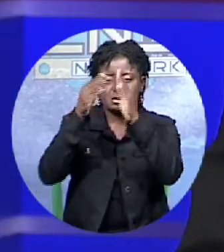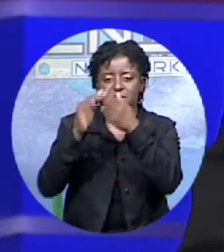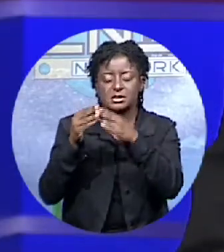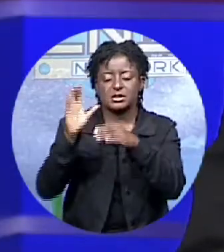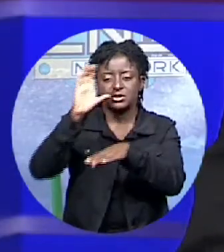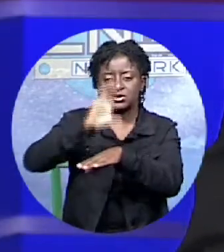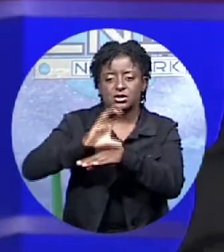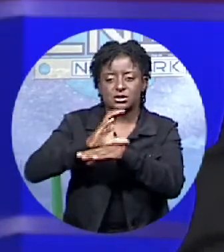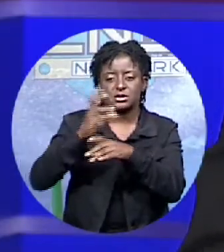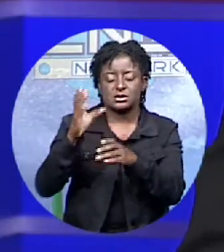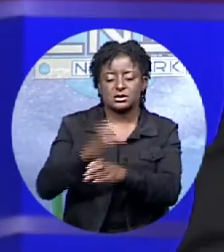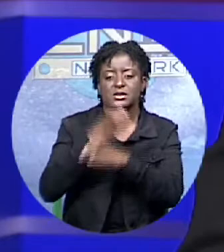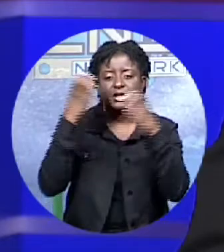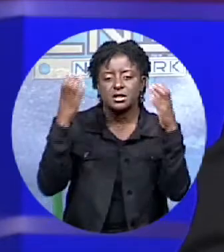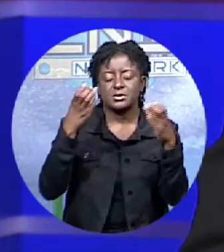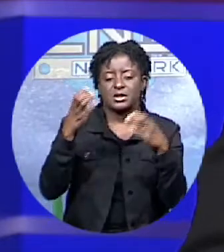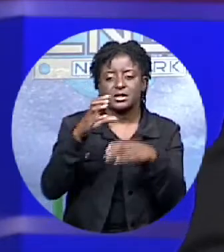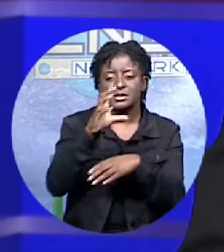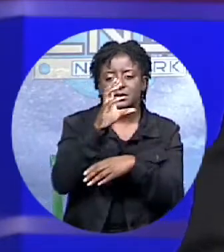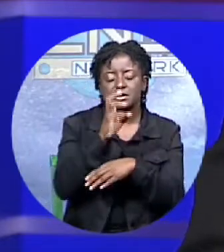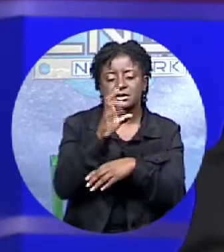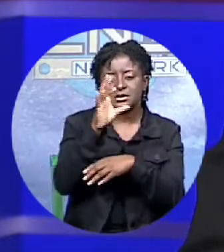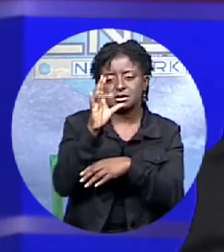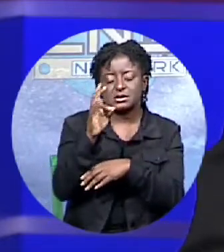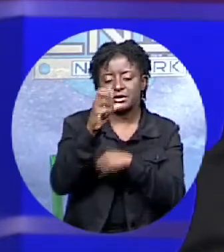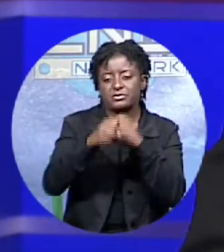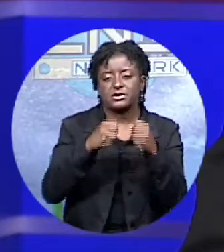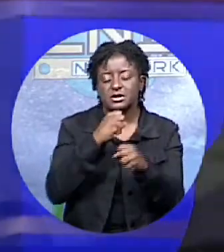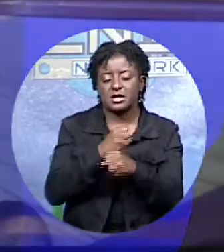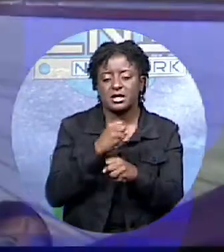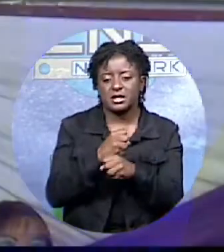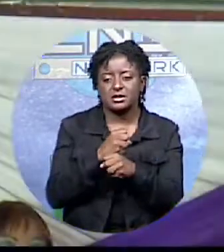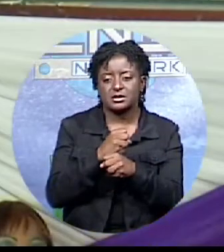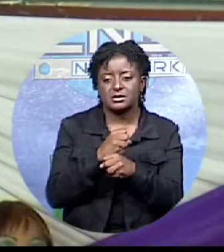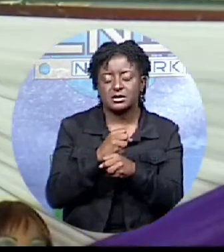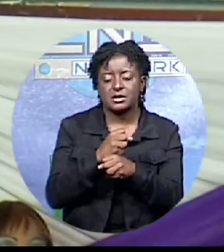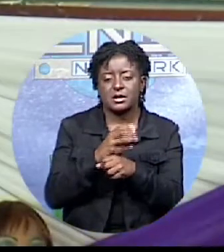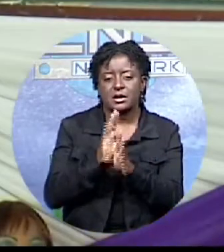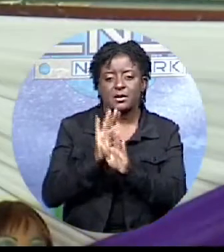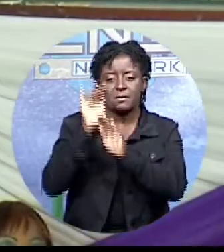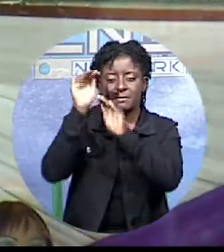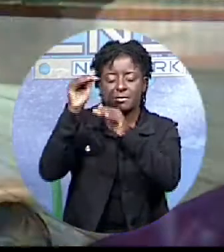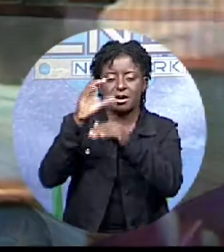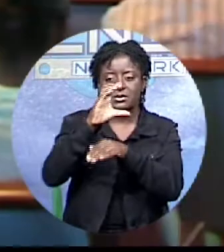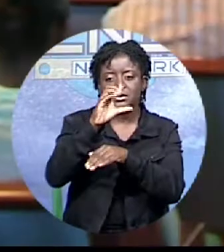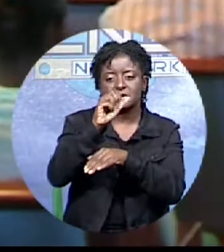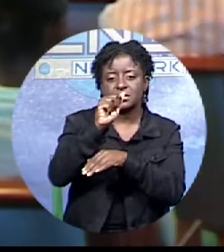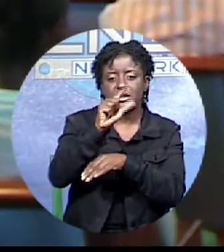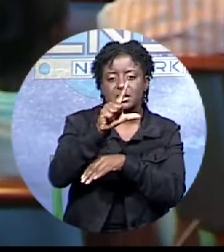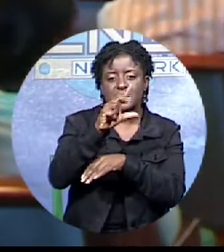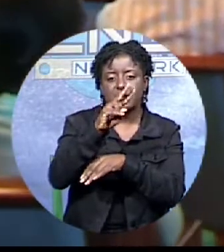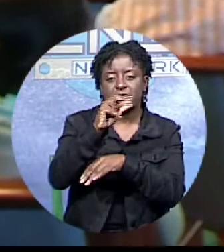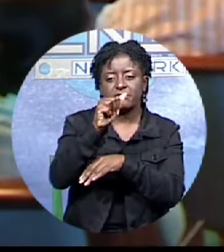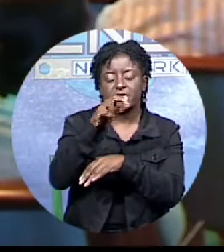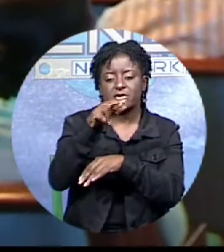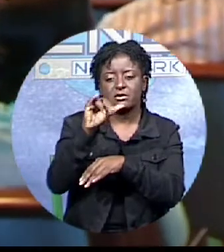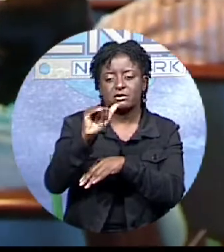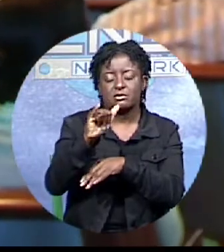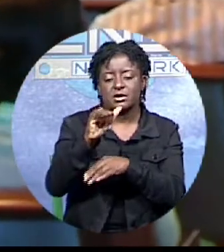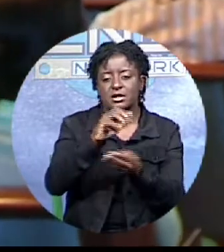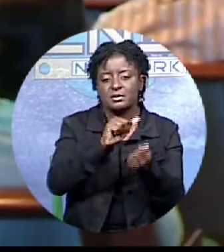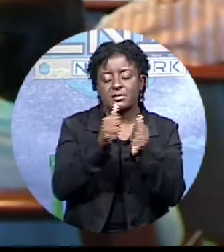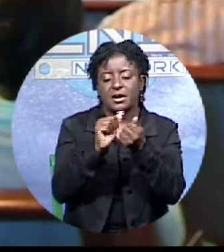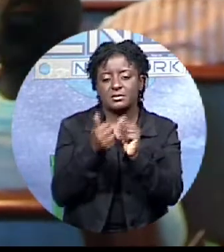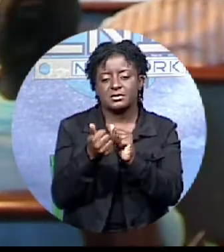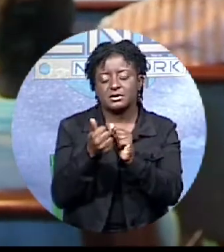67 years of spreading the gospel, Mount Calvary Baptist has been a staple in the Baines and Grantstown community by rescuing the perishing,